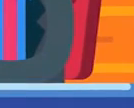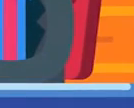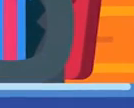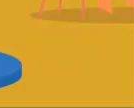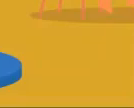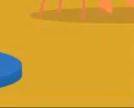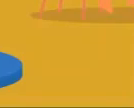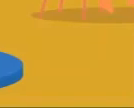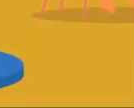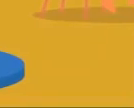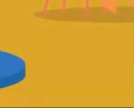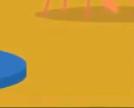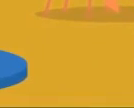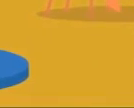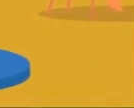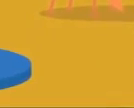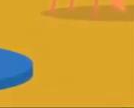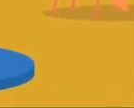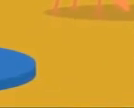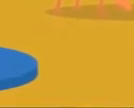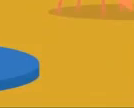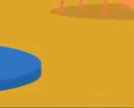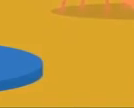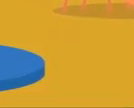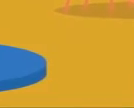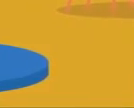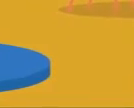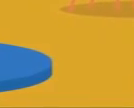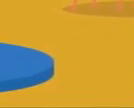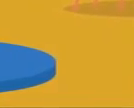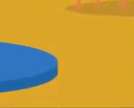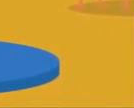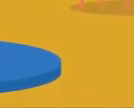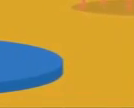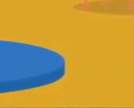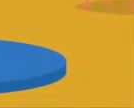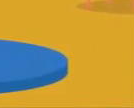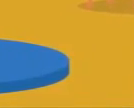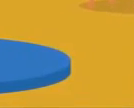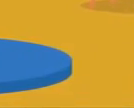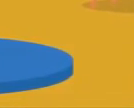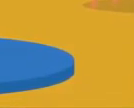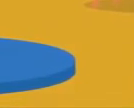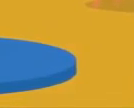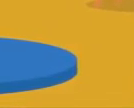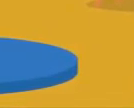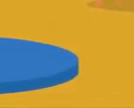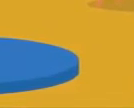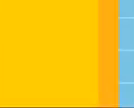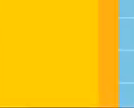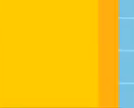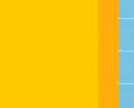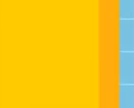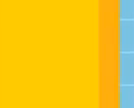usual. Day 3. The patient's throat starts to feel a bit painful. Body temperature reads at around 36.5 degrees